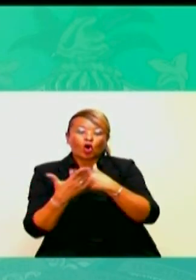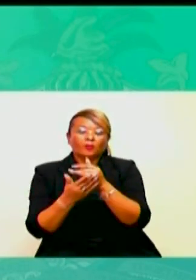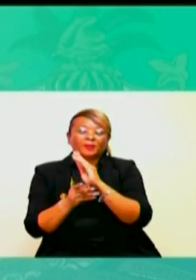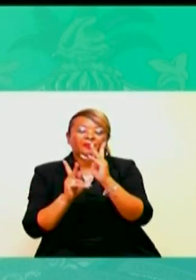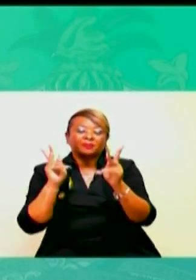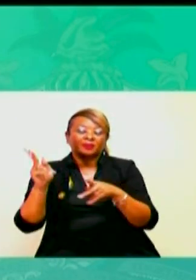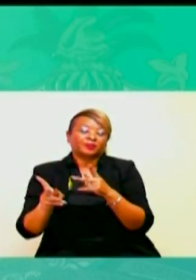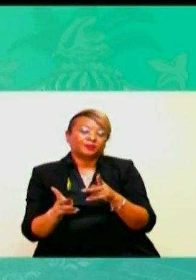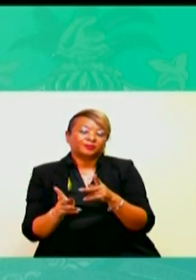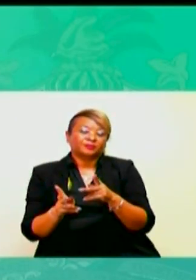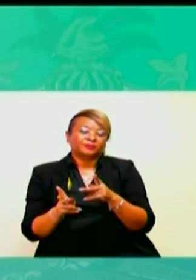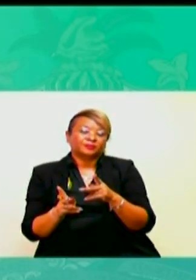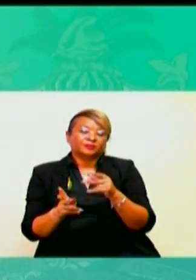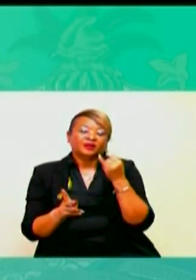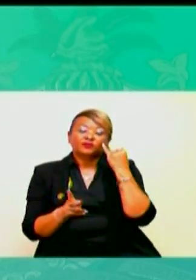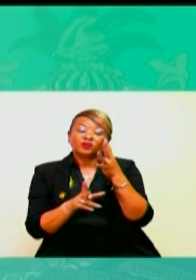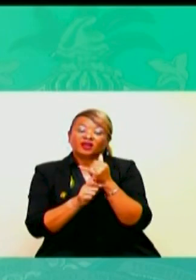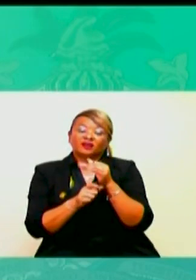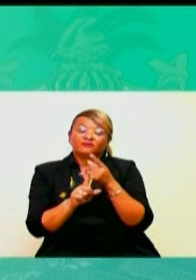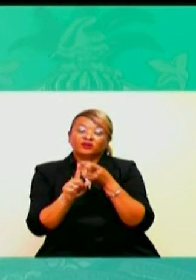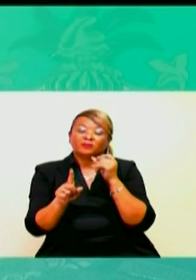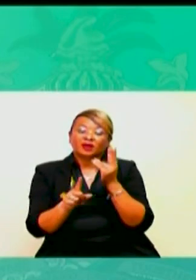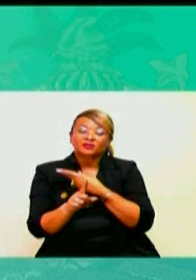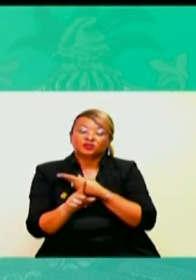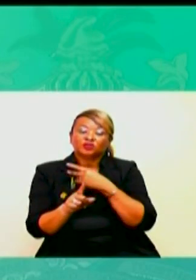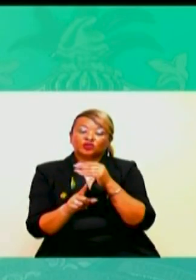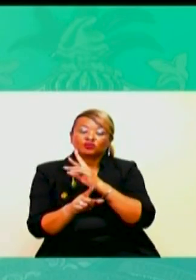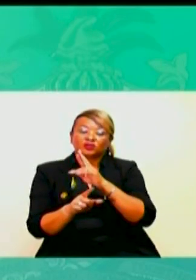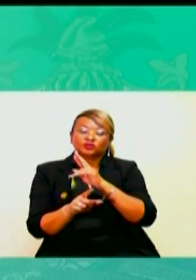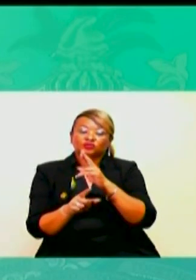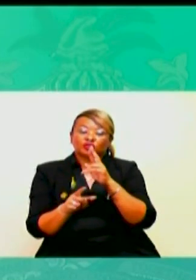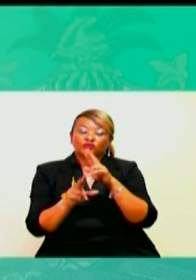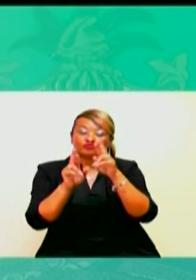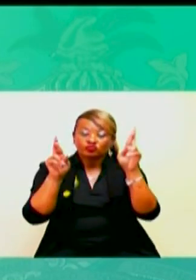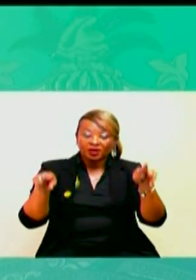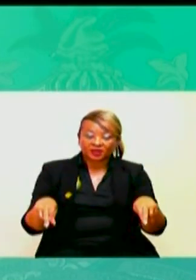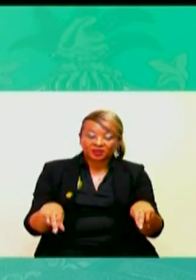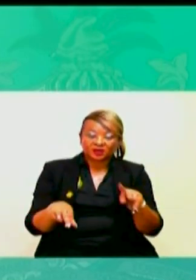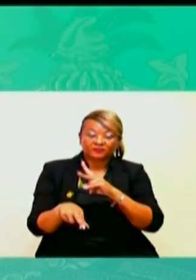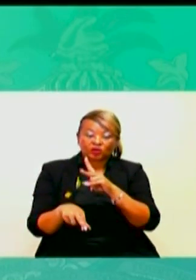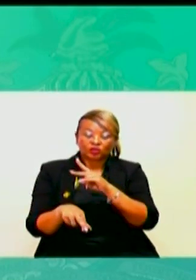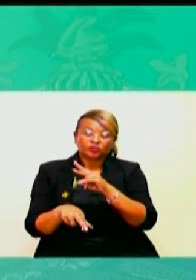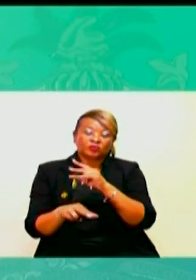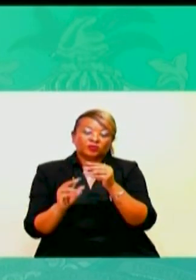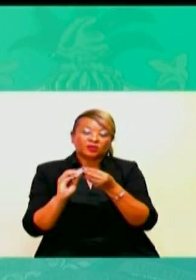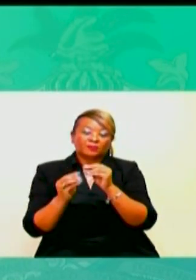of you who may not get it from us, you can go to the Registry of Records. It's volume number